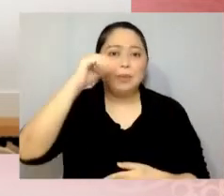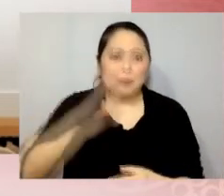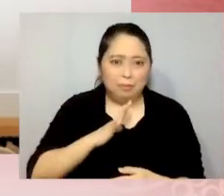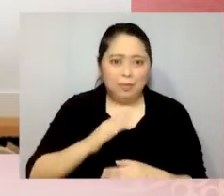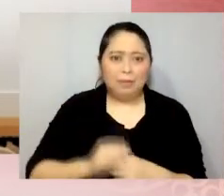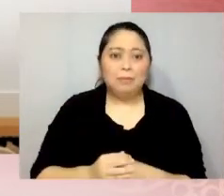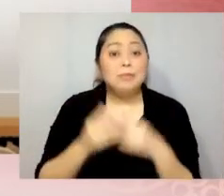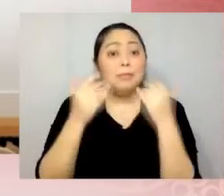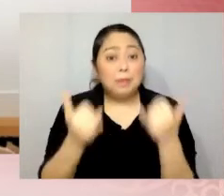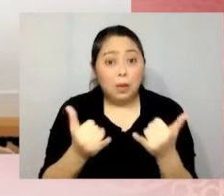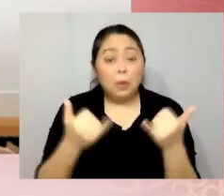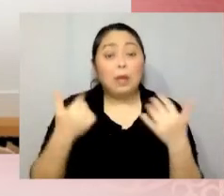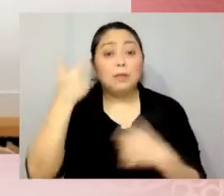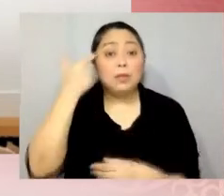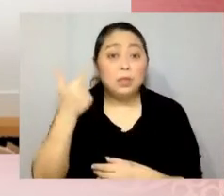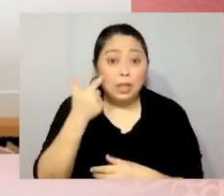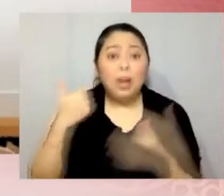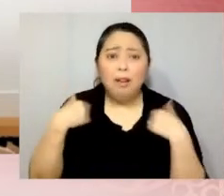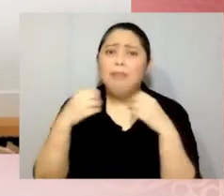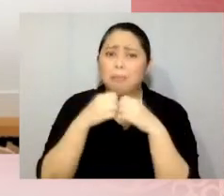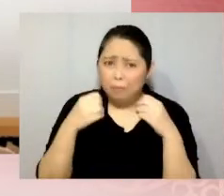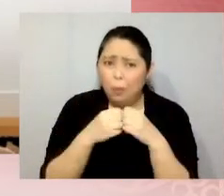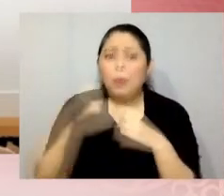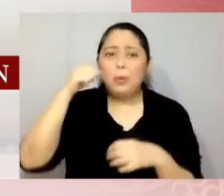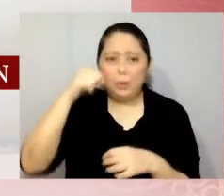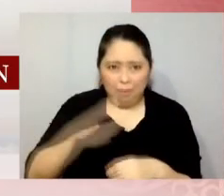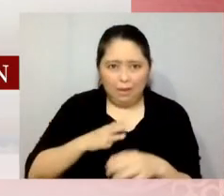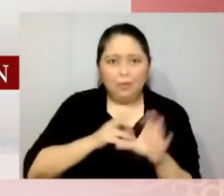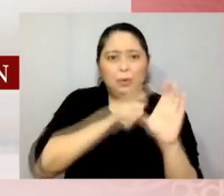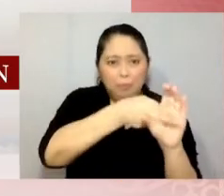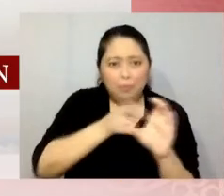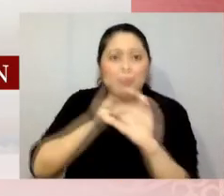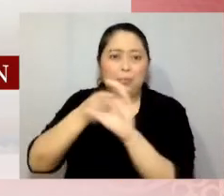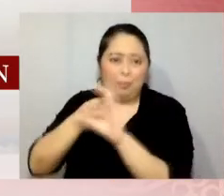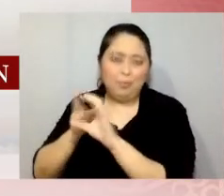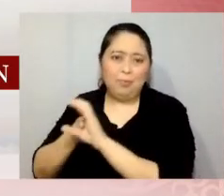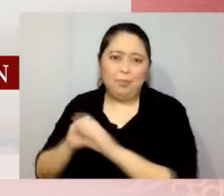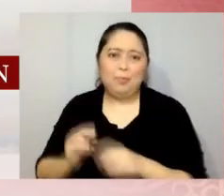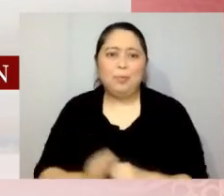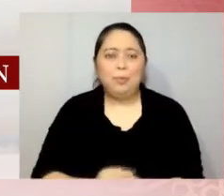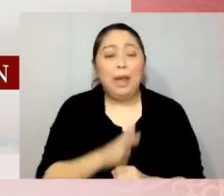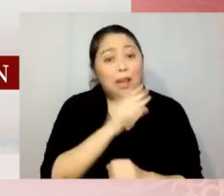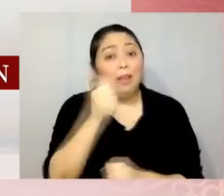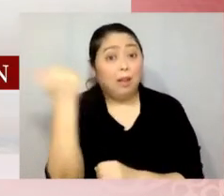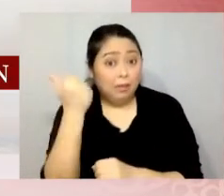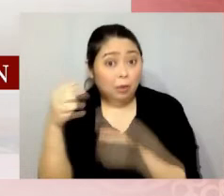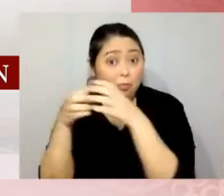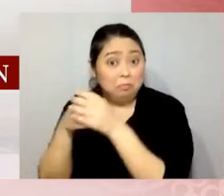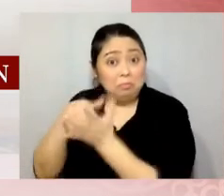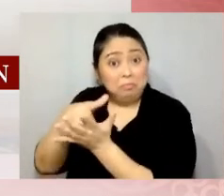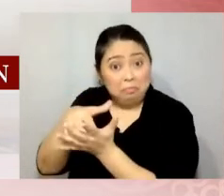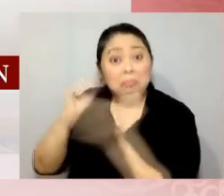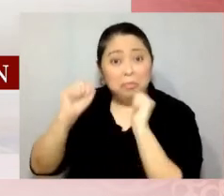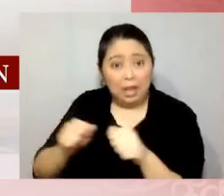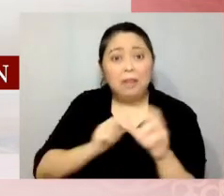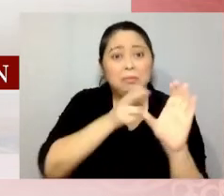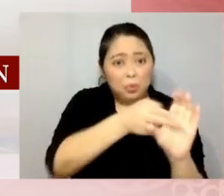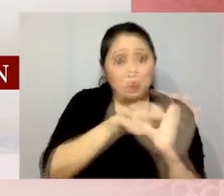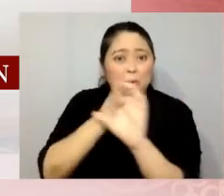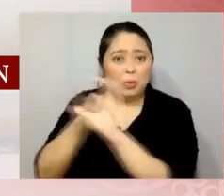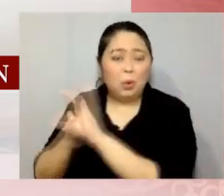be more participation of women and other sectors. We'll also find in the Bangsamoro Organic Law